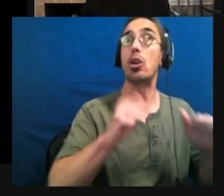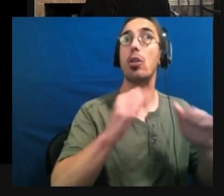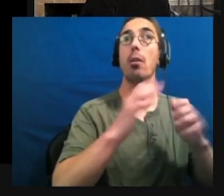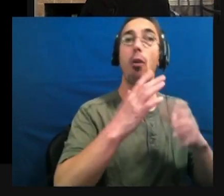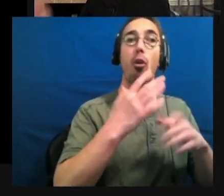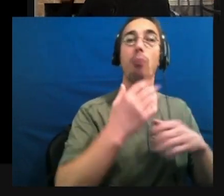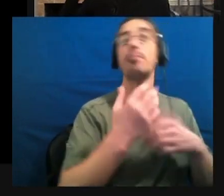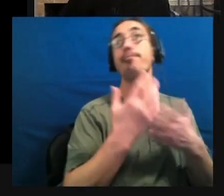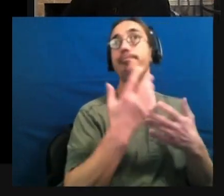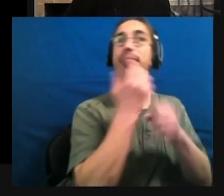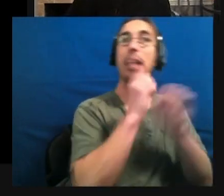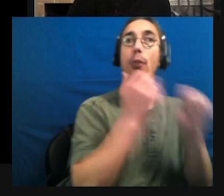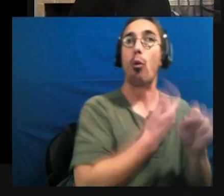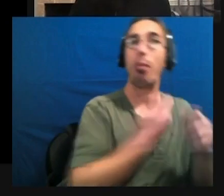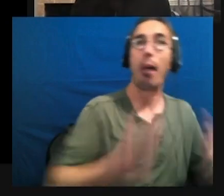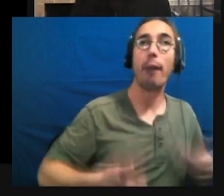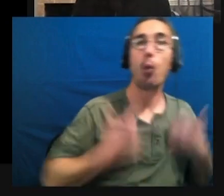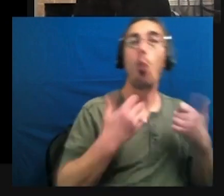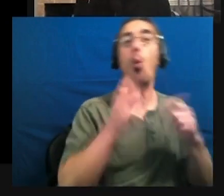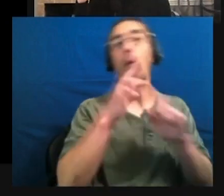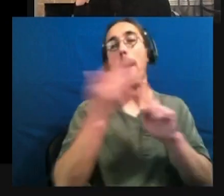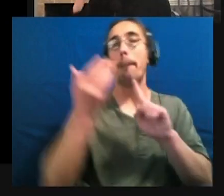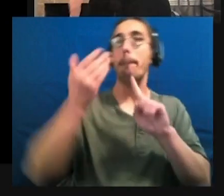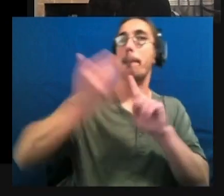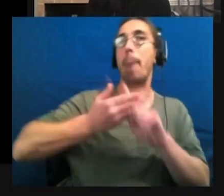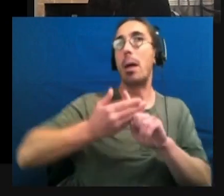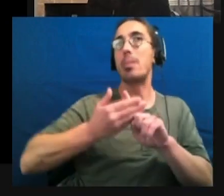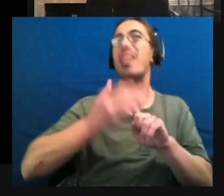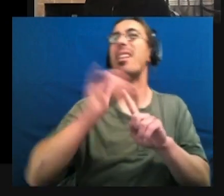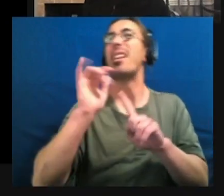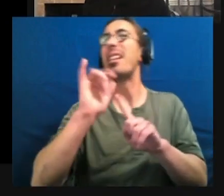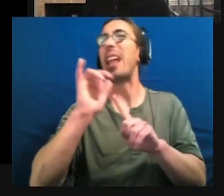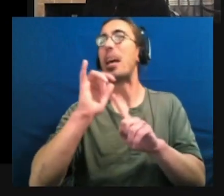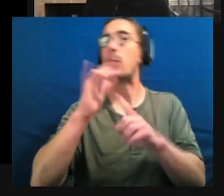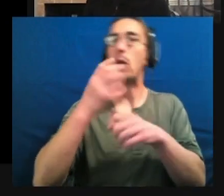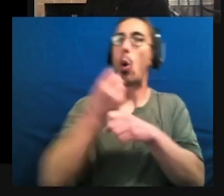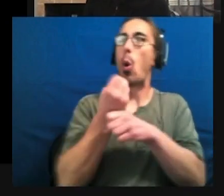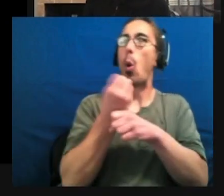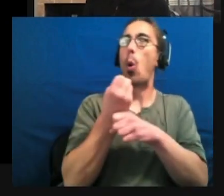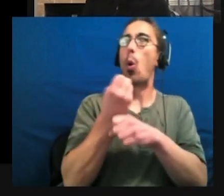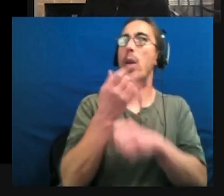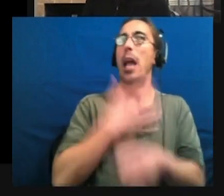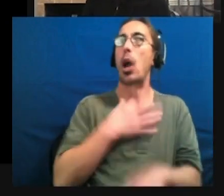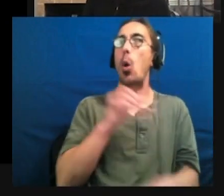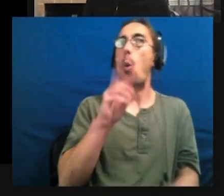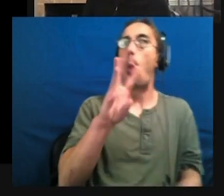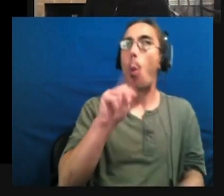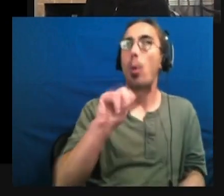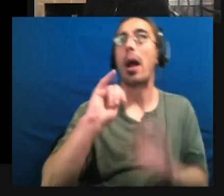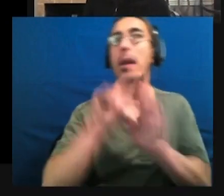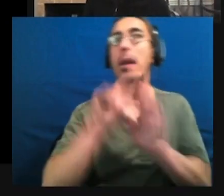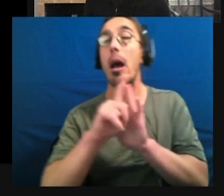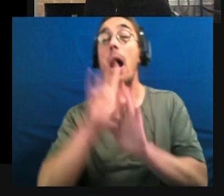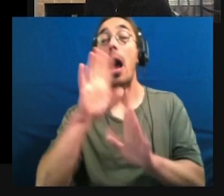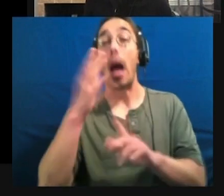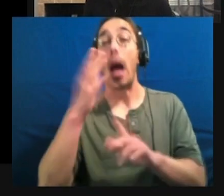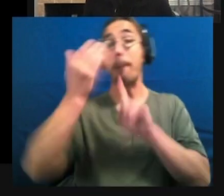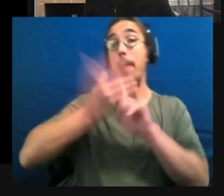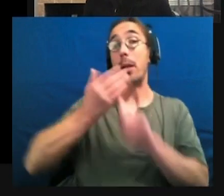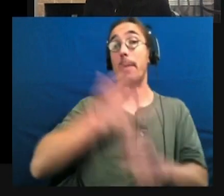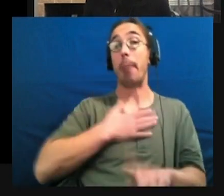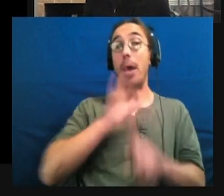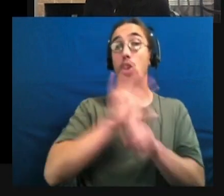too. Or to be like me, hold various identities. I mask within my culture and still fail often